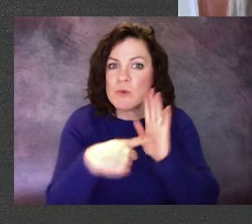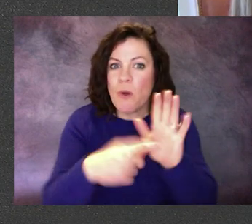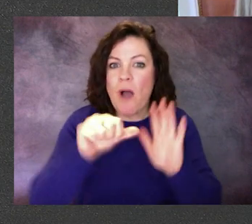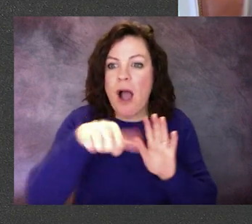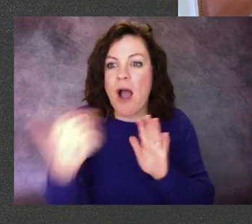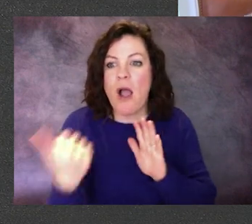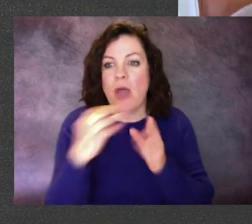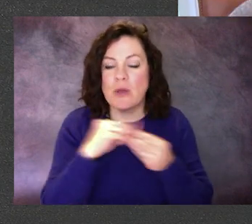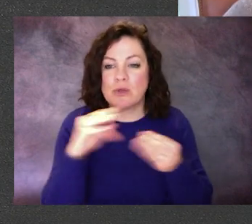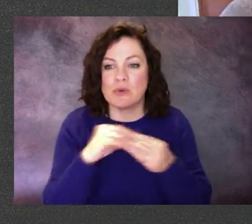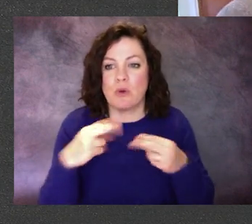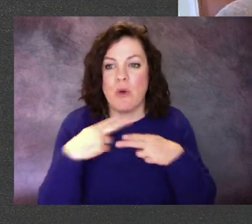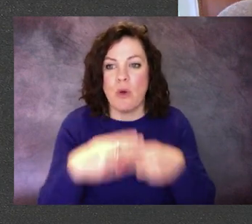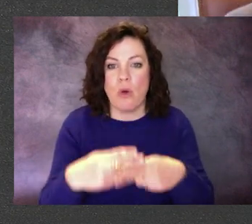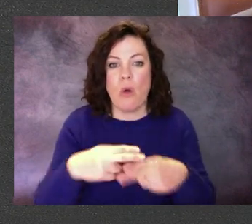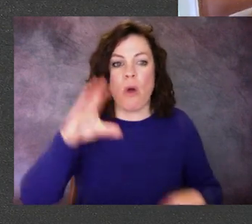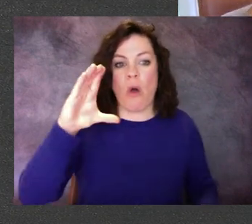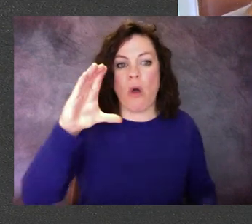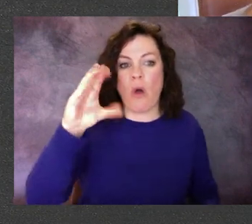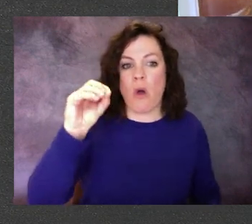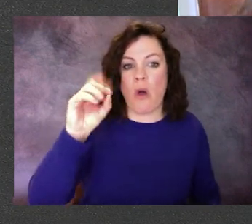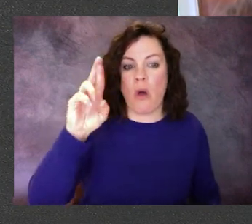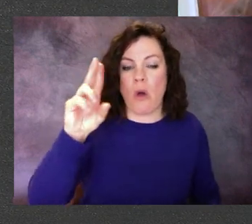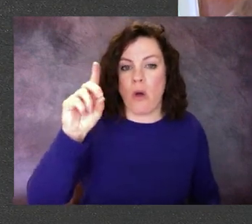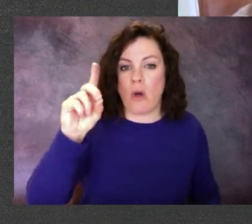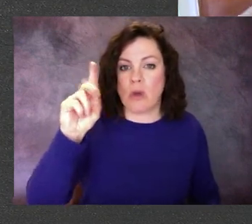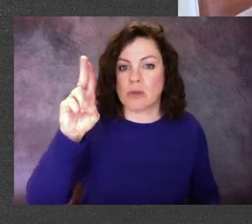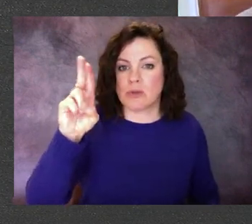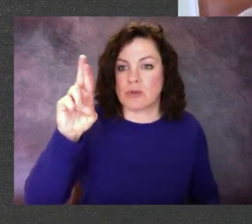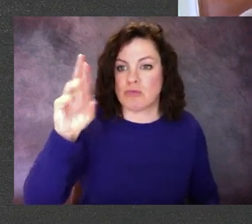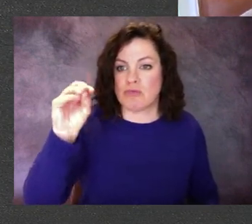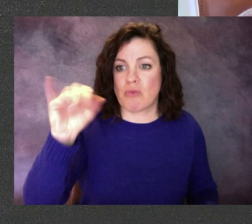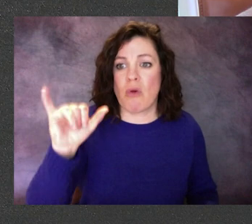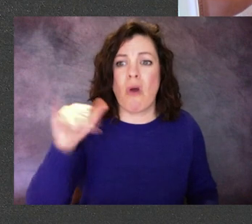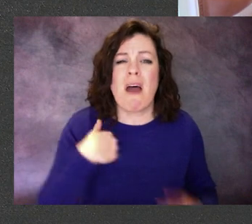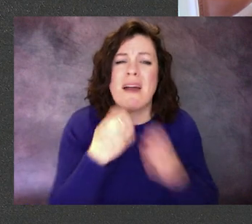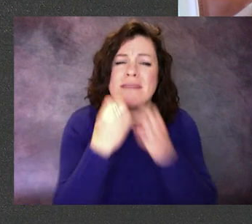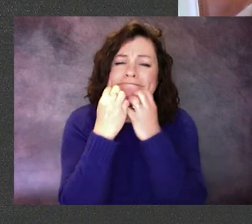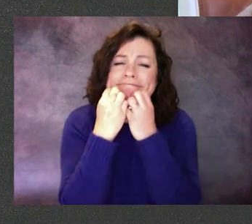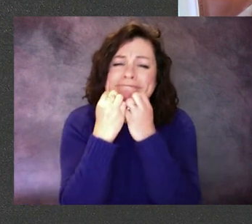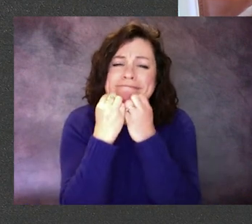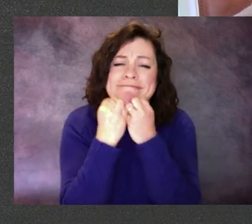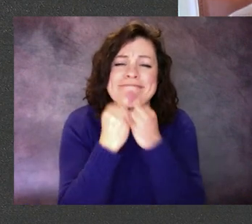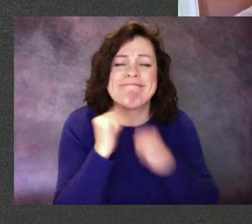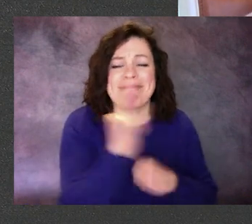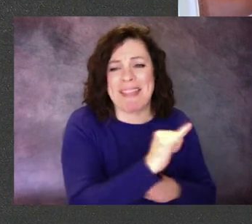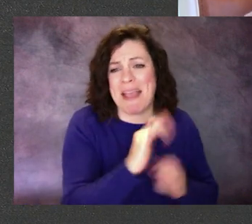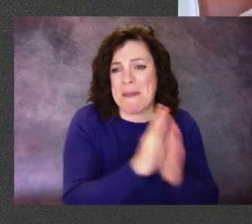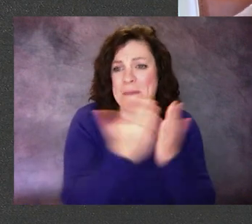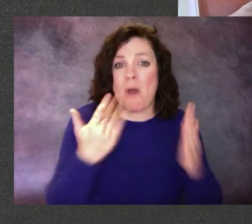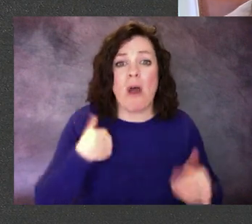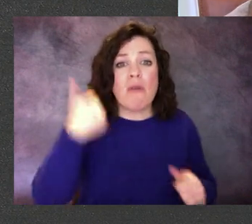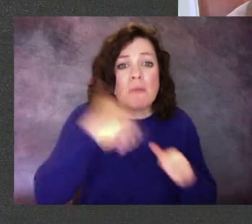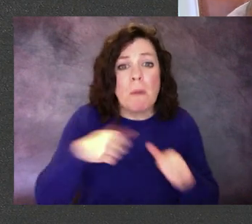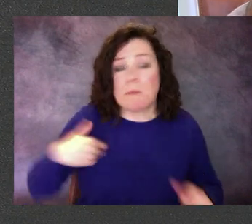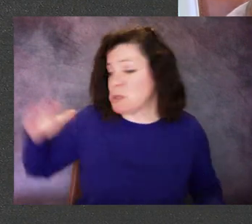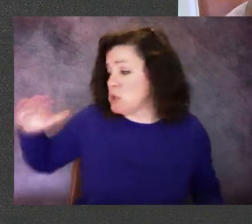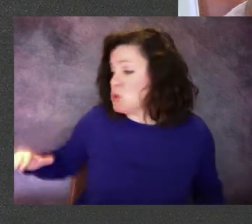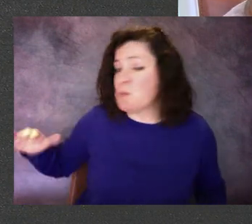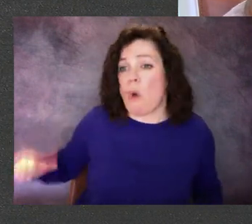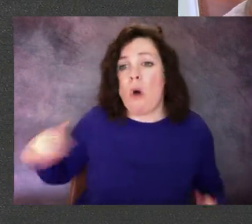story that has a button in it called Corduroy. Why this is one of my very, very favorites is because when I heard this when I was a little